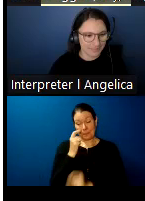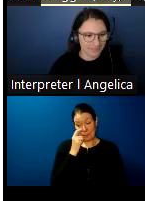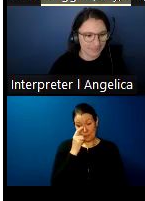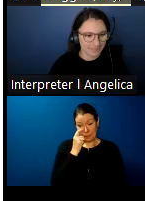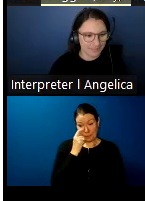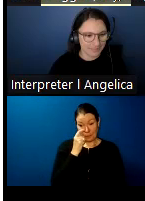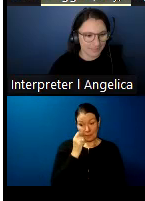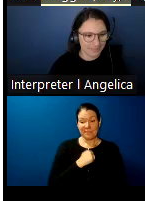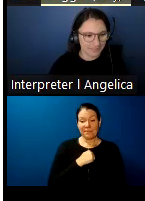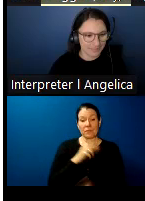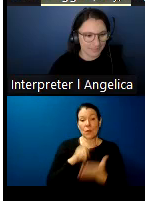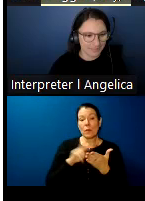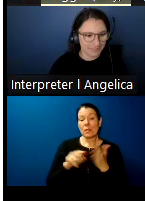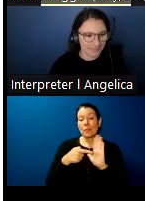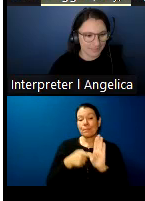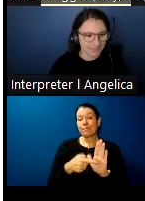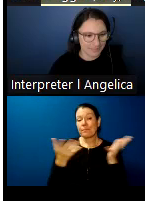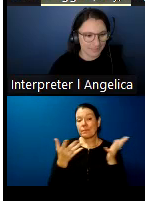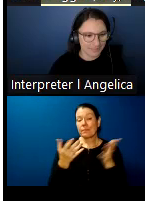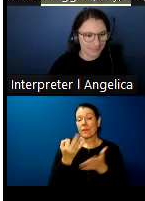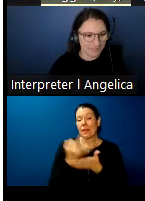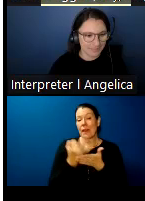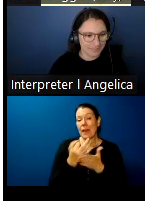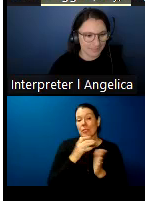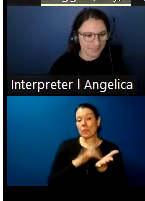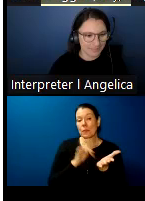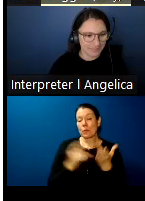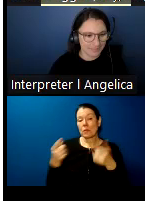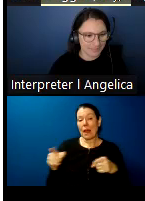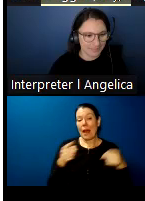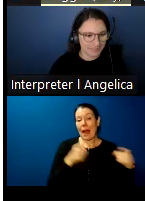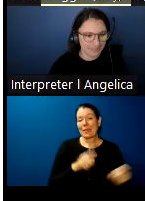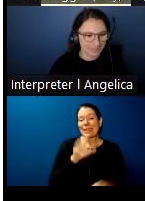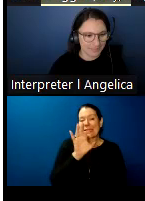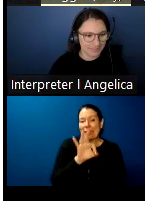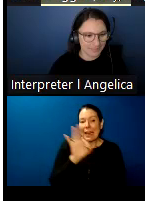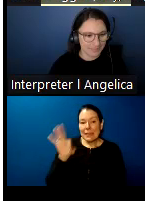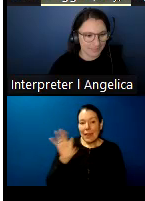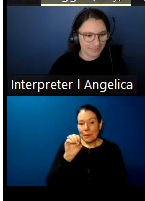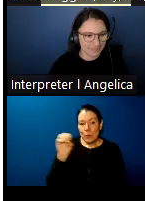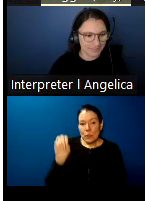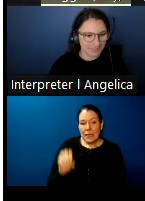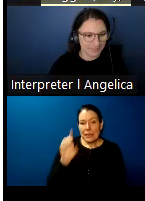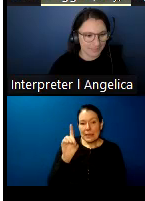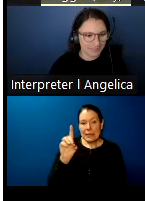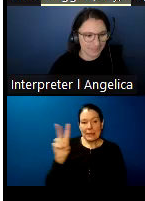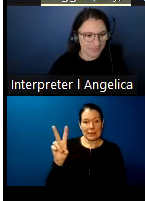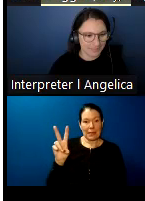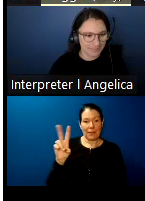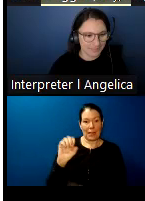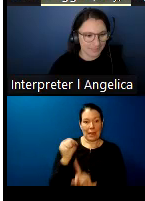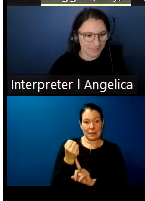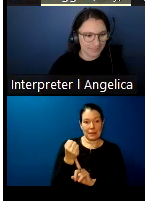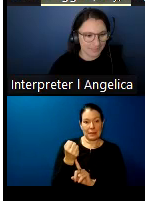So research indicates that financial abuse occurs in 99% of domestic violence